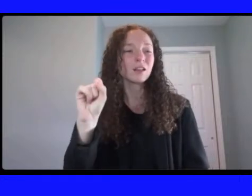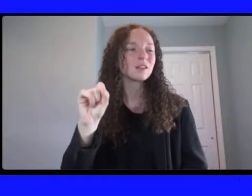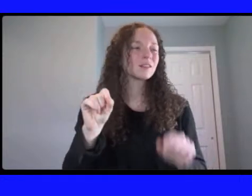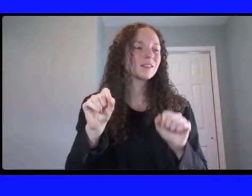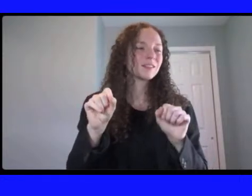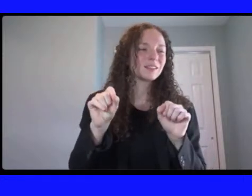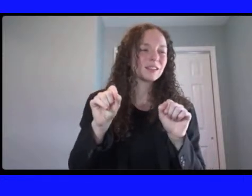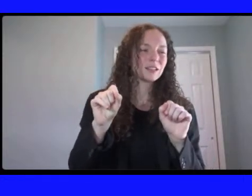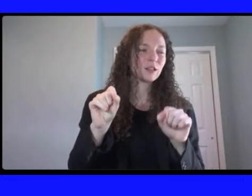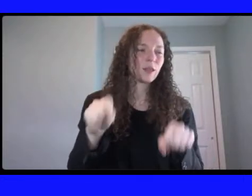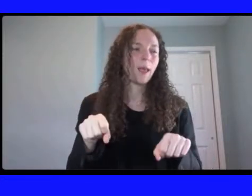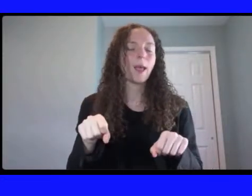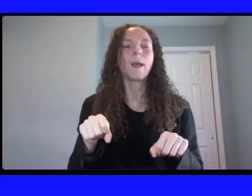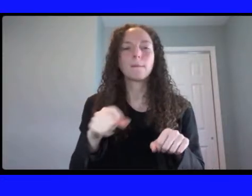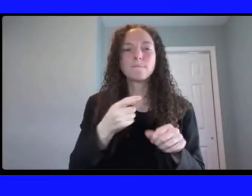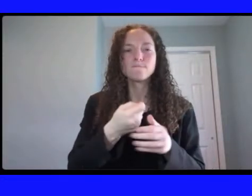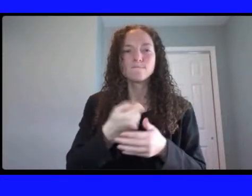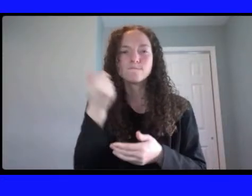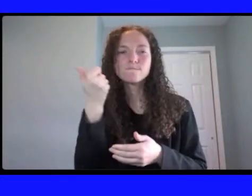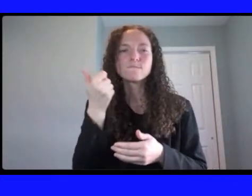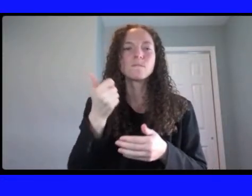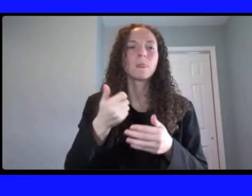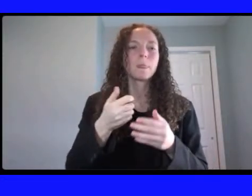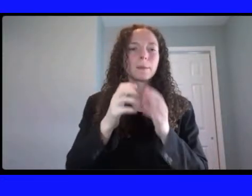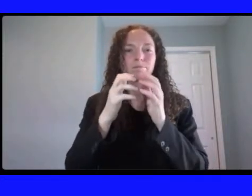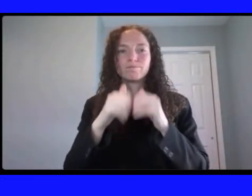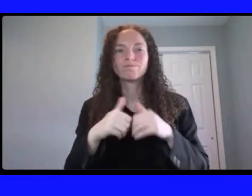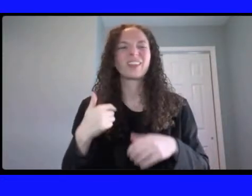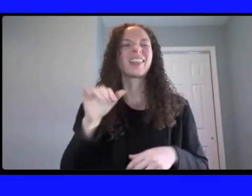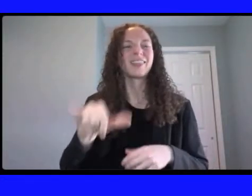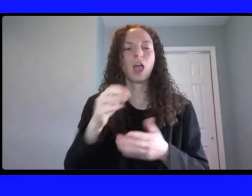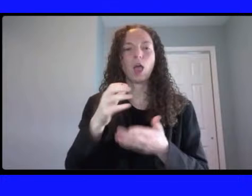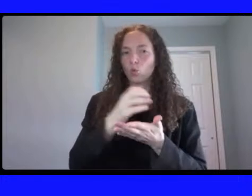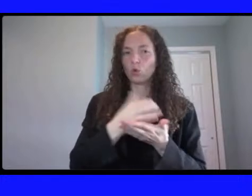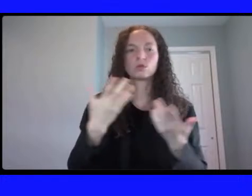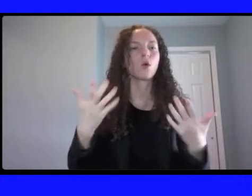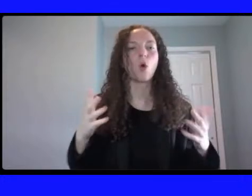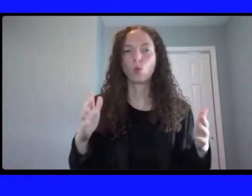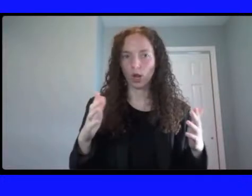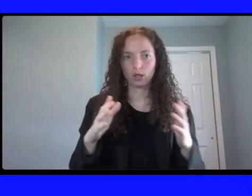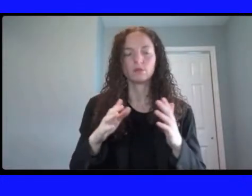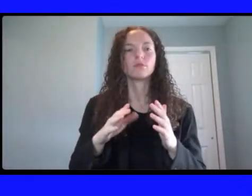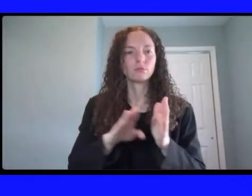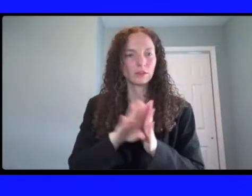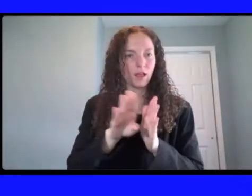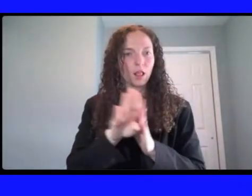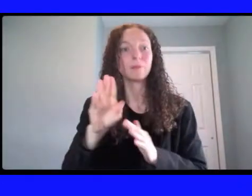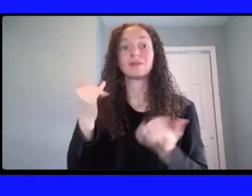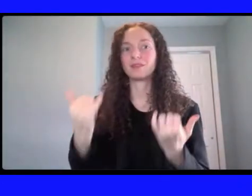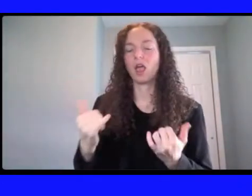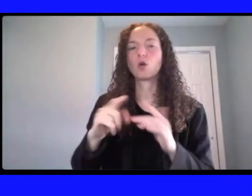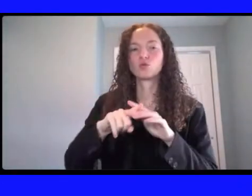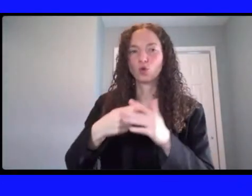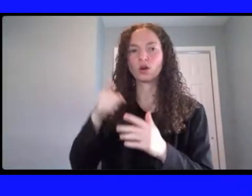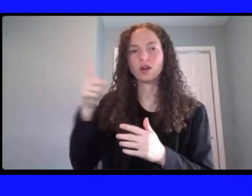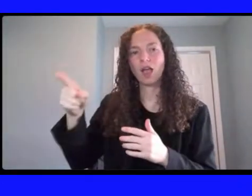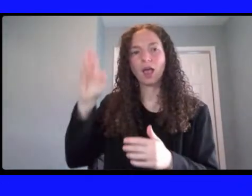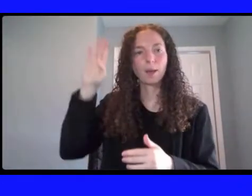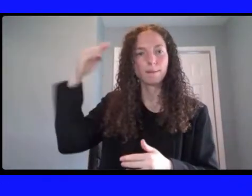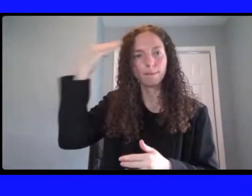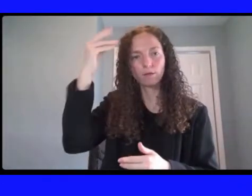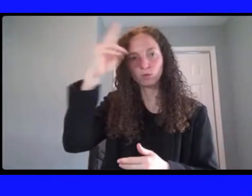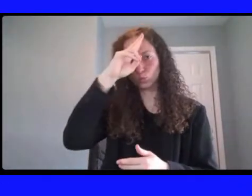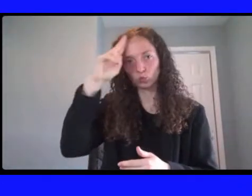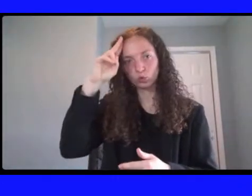was recognized by a proprietary company. They're called Health Scholars. And so